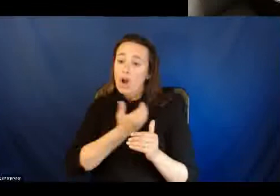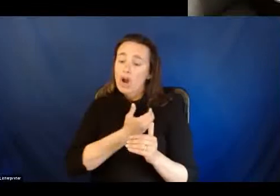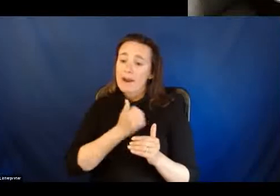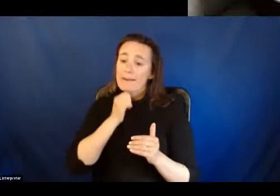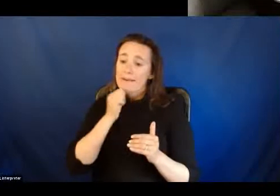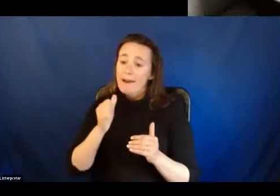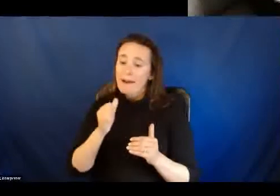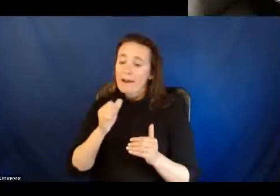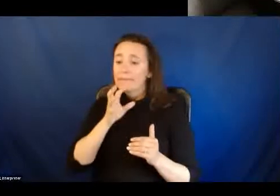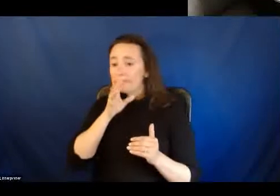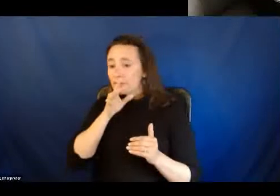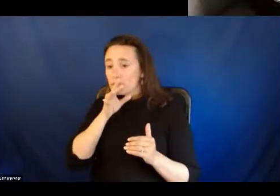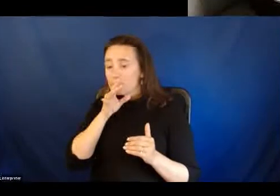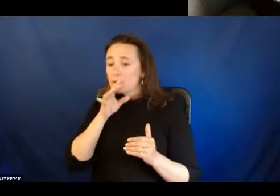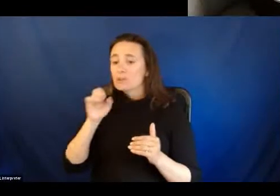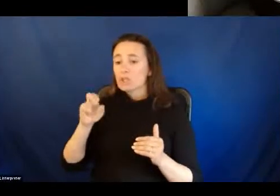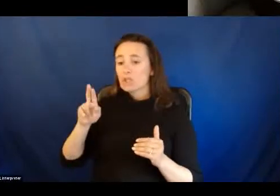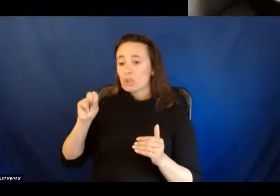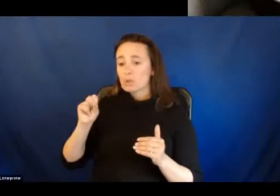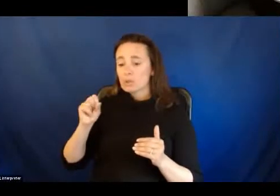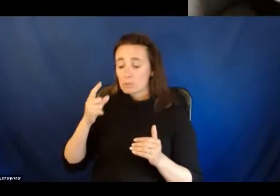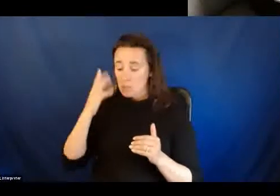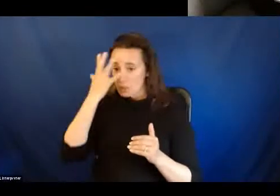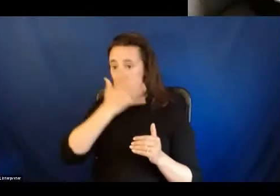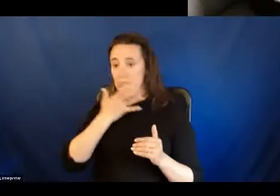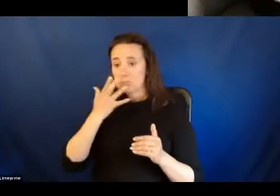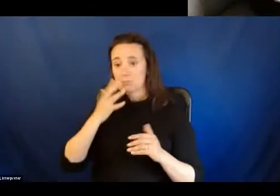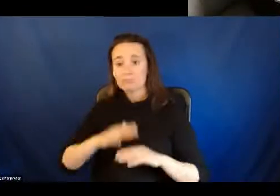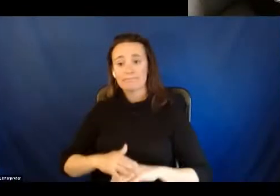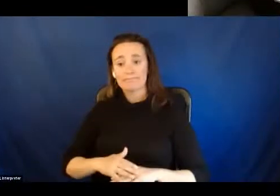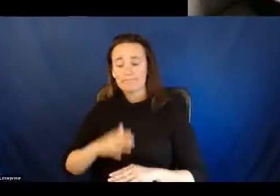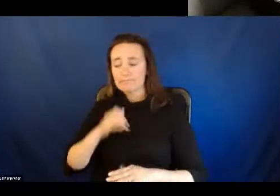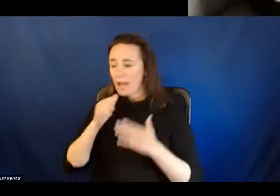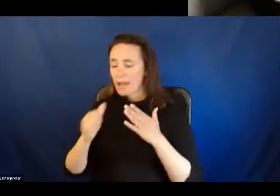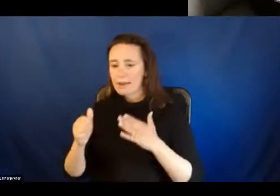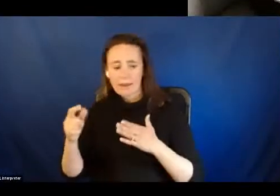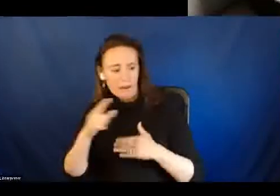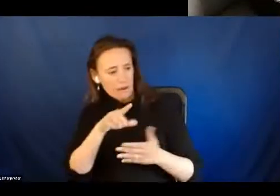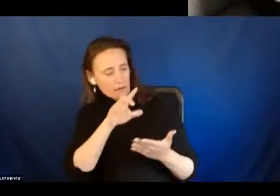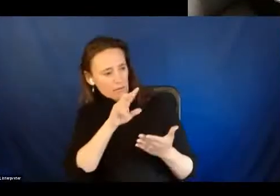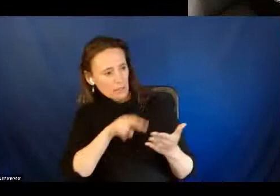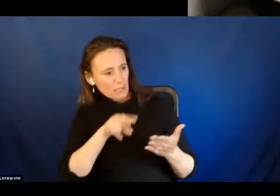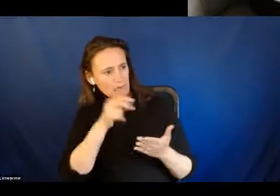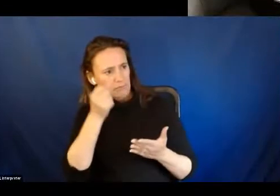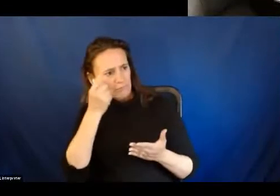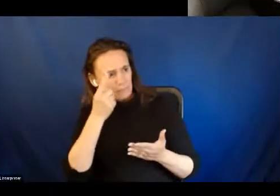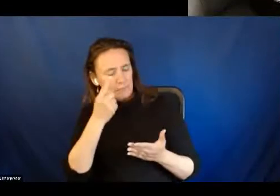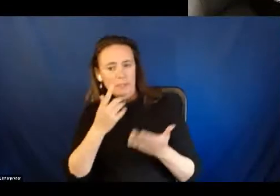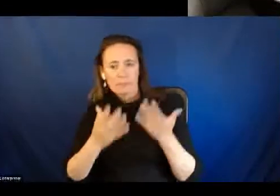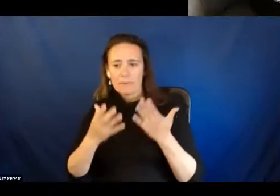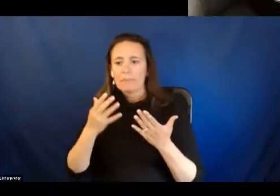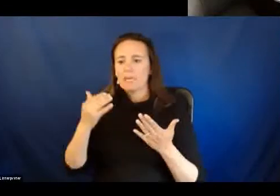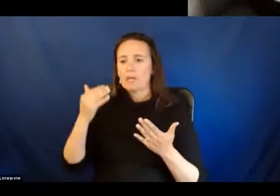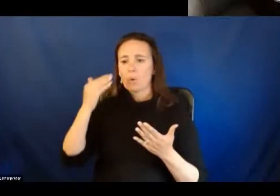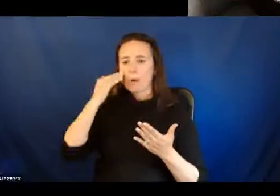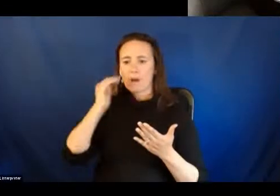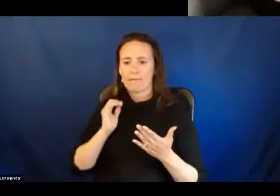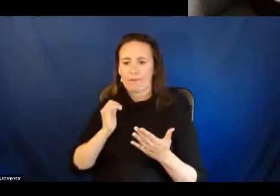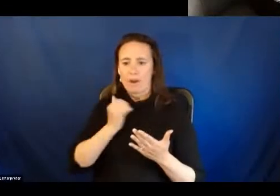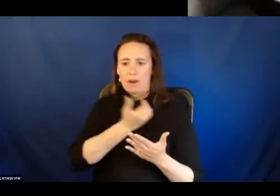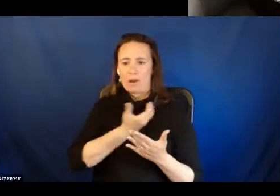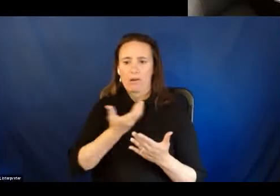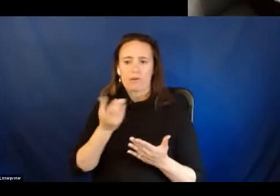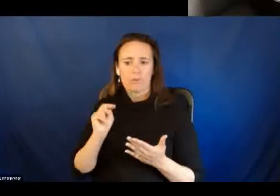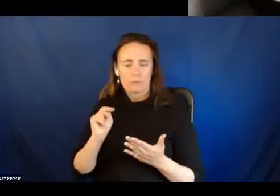we're engaged might not translate the same way for survivors. So we need to be conscious of that too. We also have to be calm